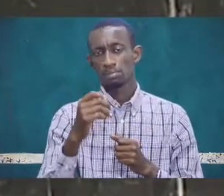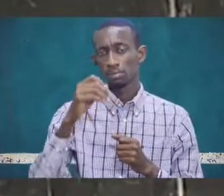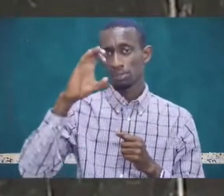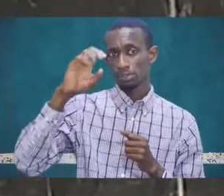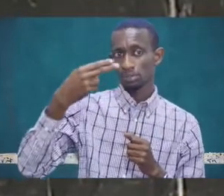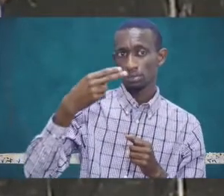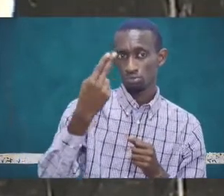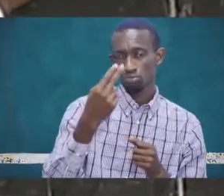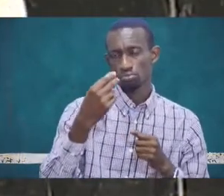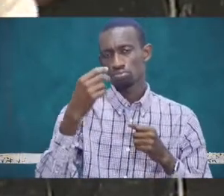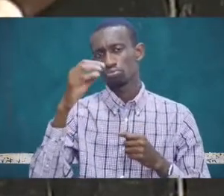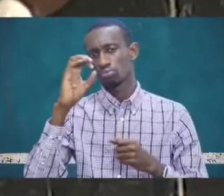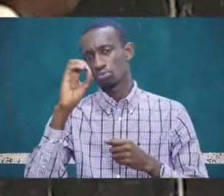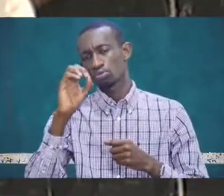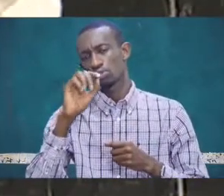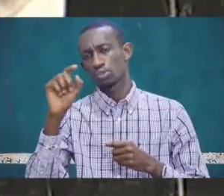CH2, oxygen,